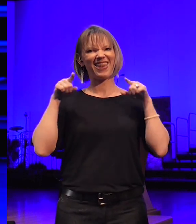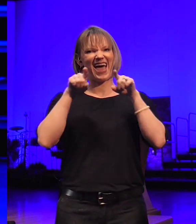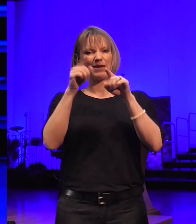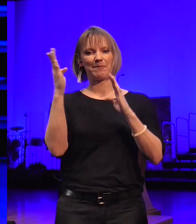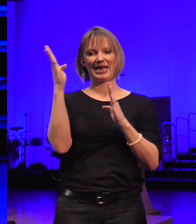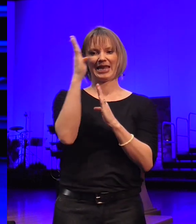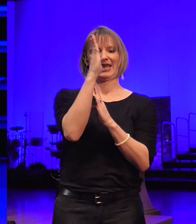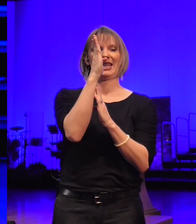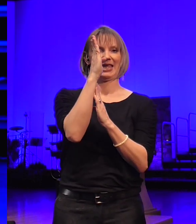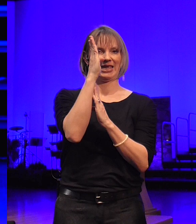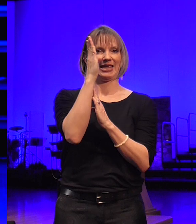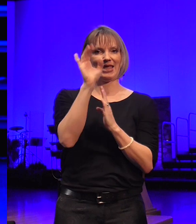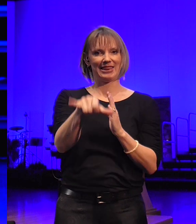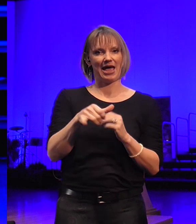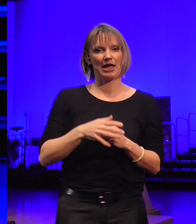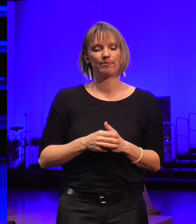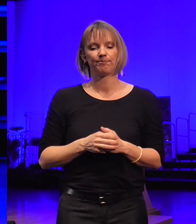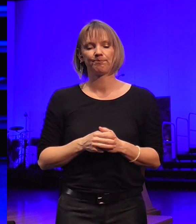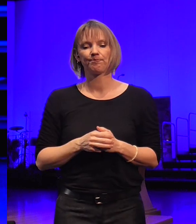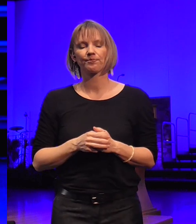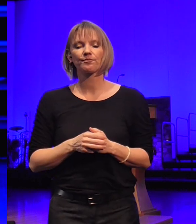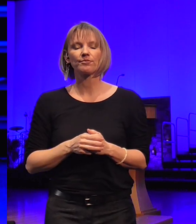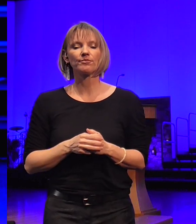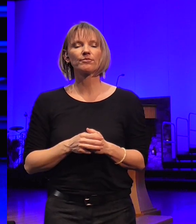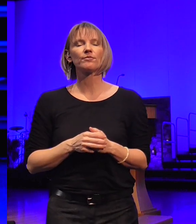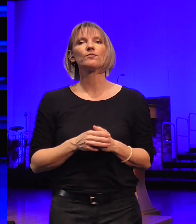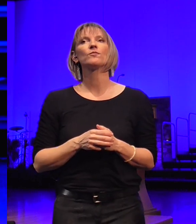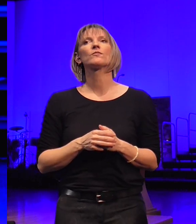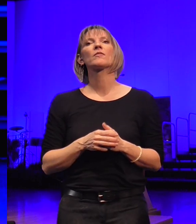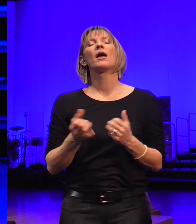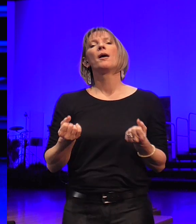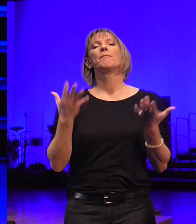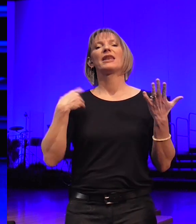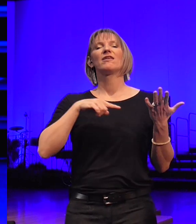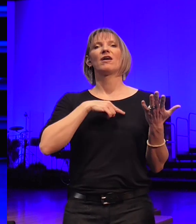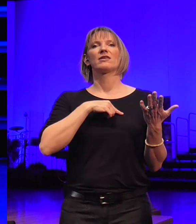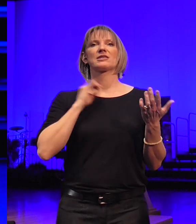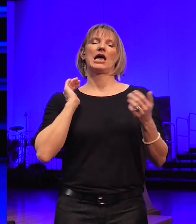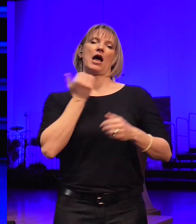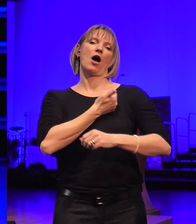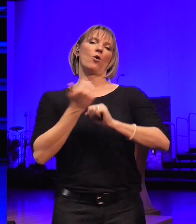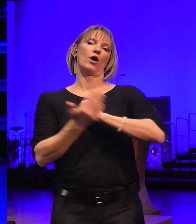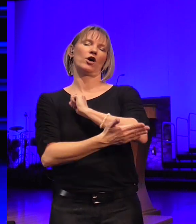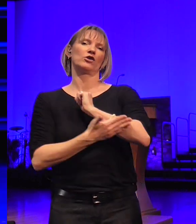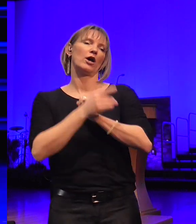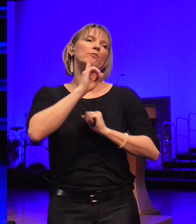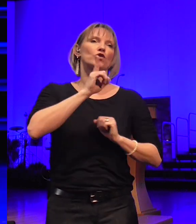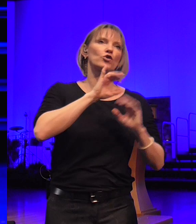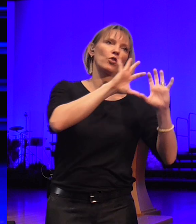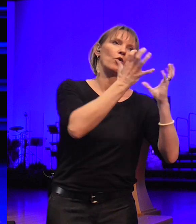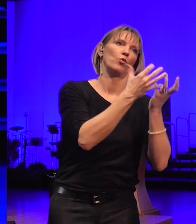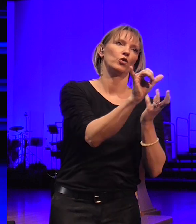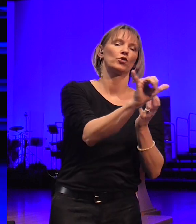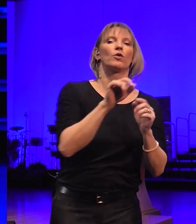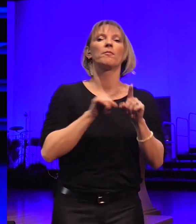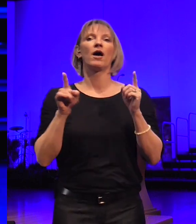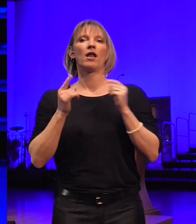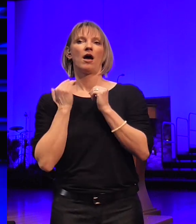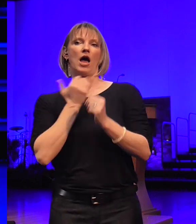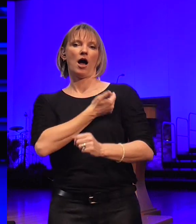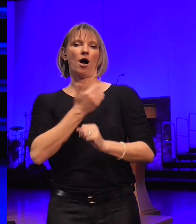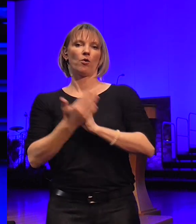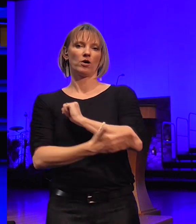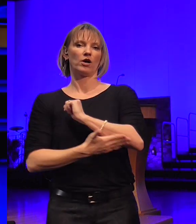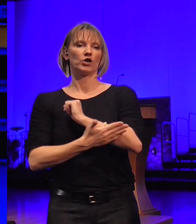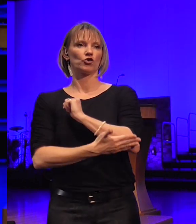is. A lot of us, I'll just say in our country, I'm sure it's true in the world too,